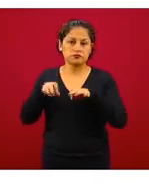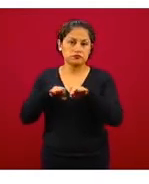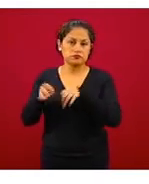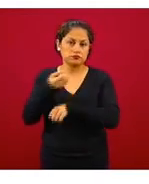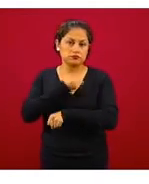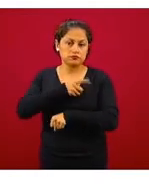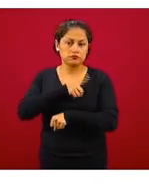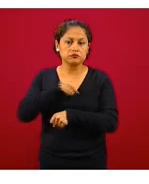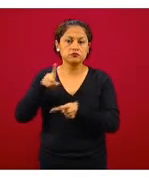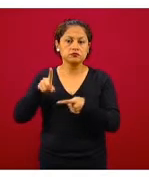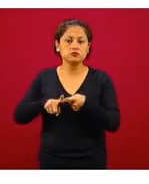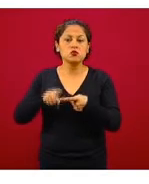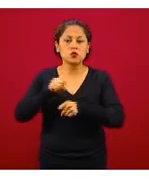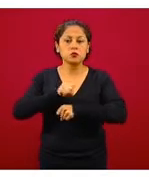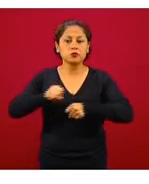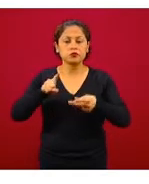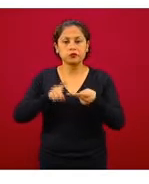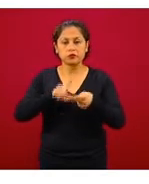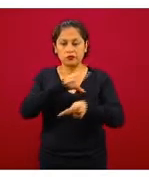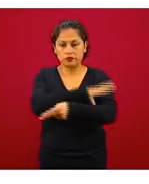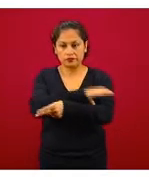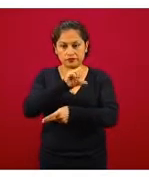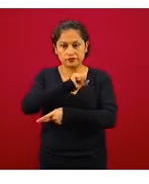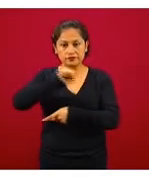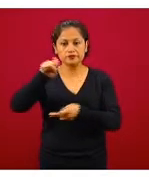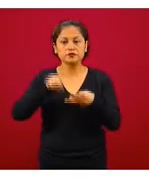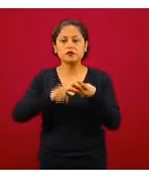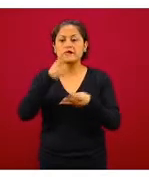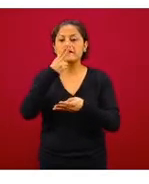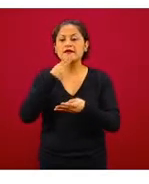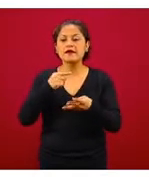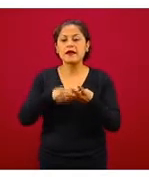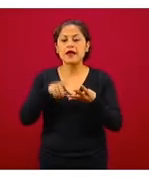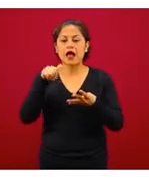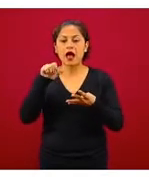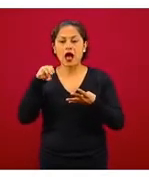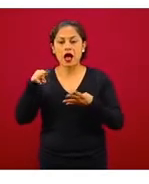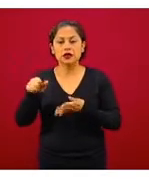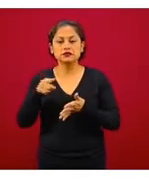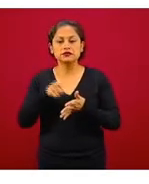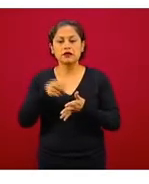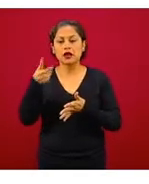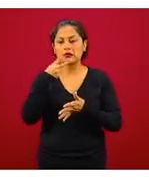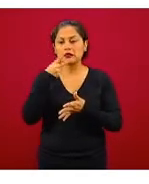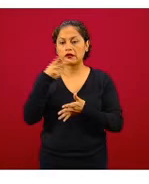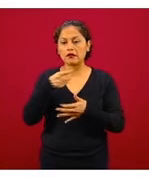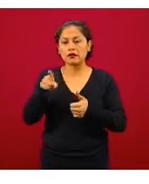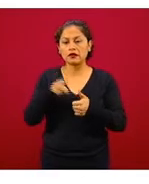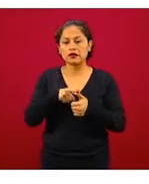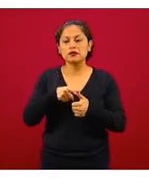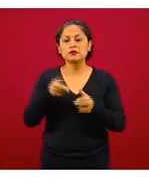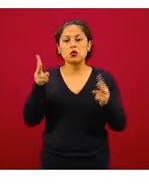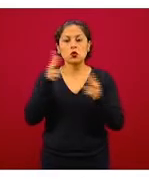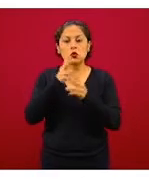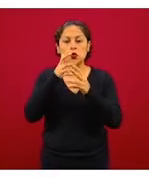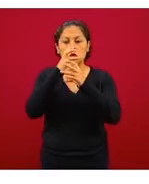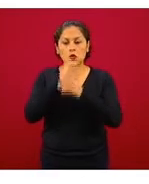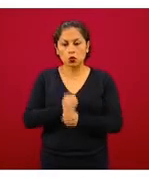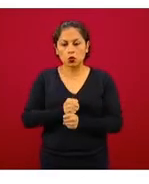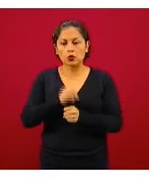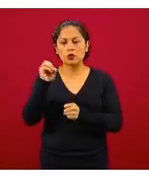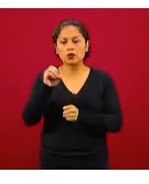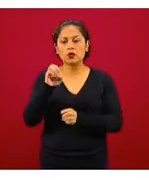are también aparece also aquí, in the mortality tabaquismo, group. inmunosupresión, enfermedad cardiovascular y enfermedad pulmonar obstructiva When crónica.